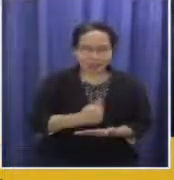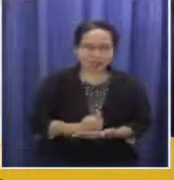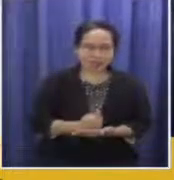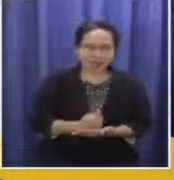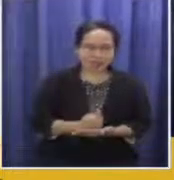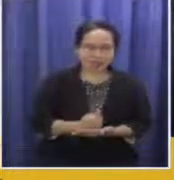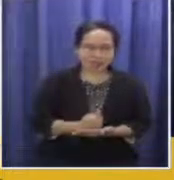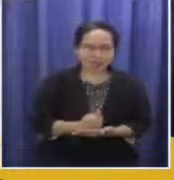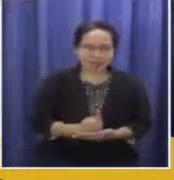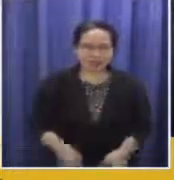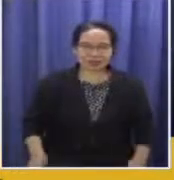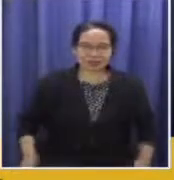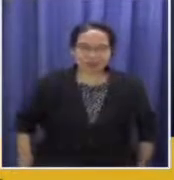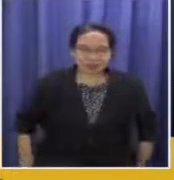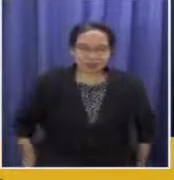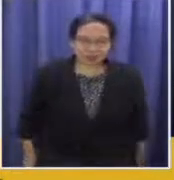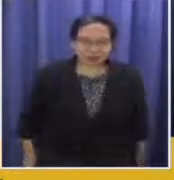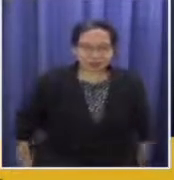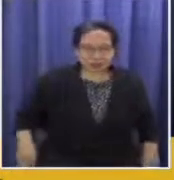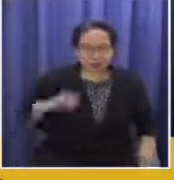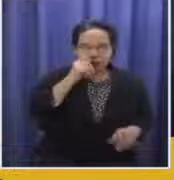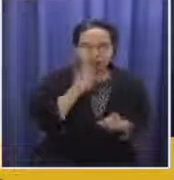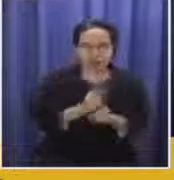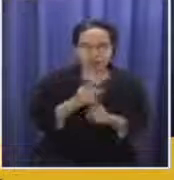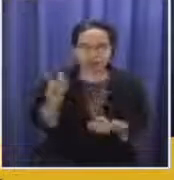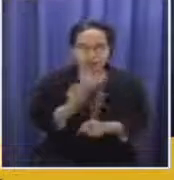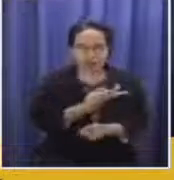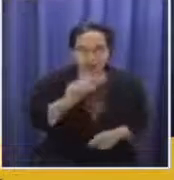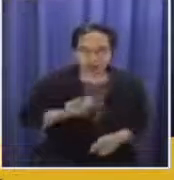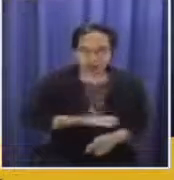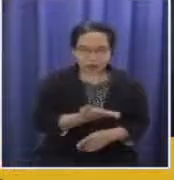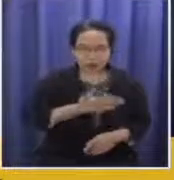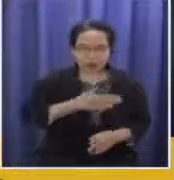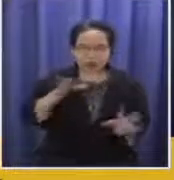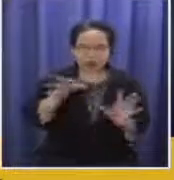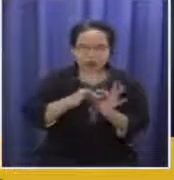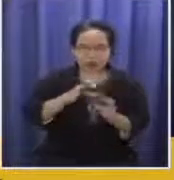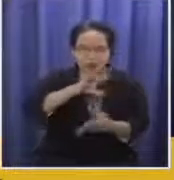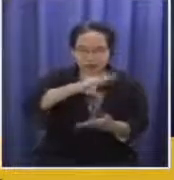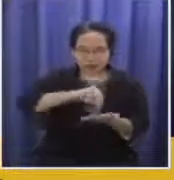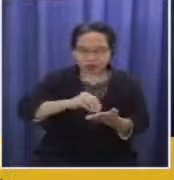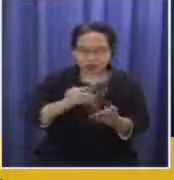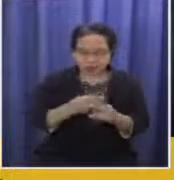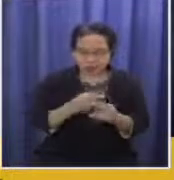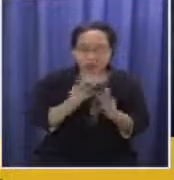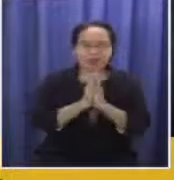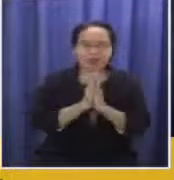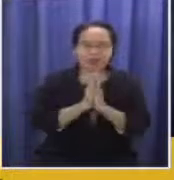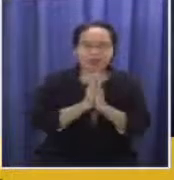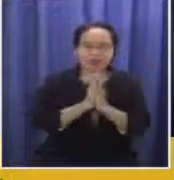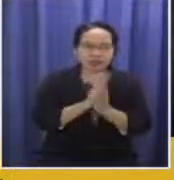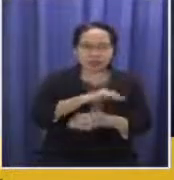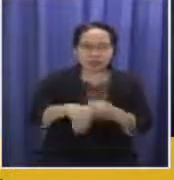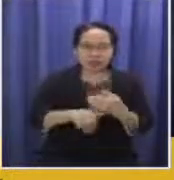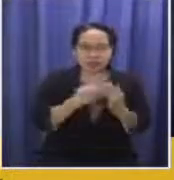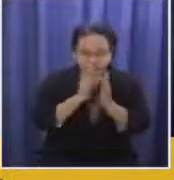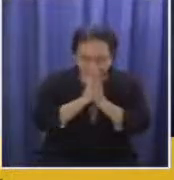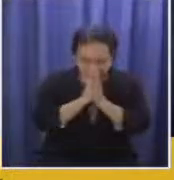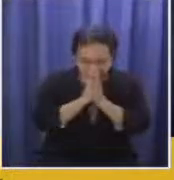Amen. Brothers and sisters, may we invite you to please join us in a short prayer. Let us all pray.